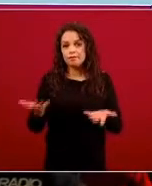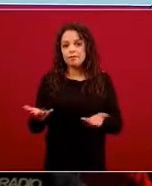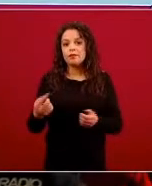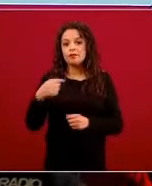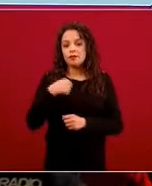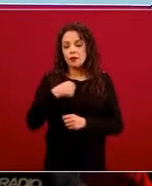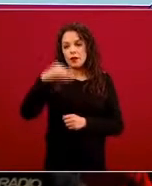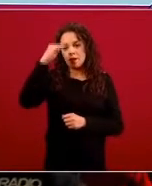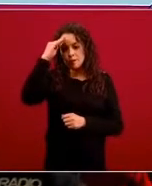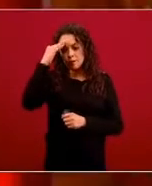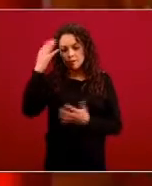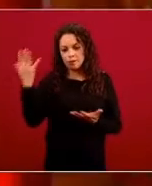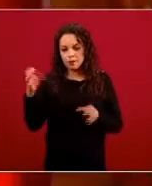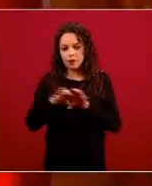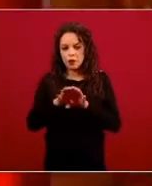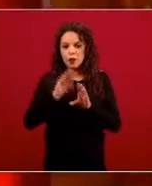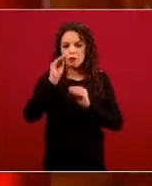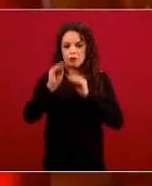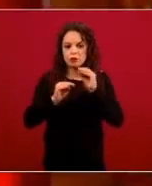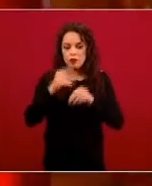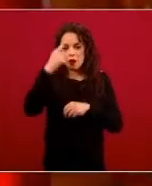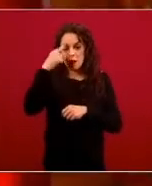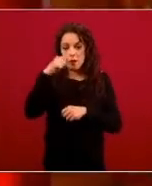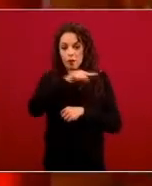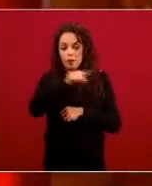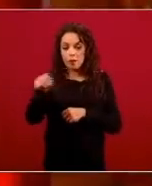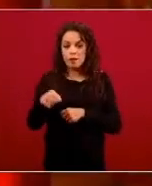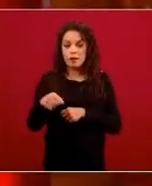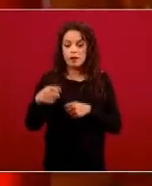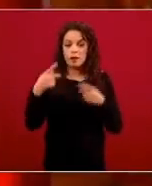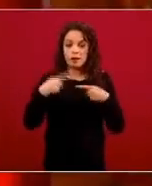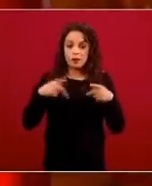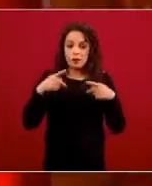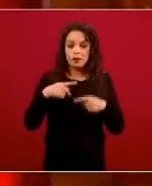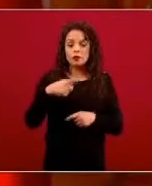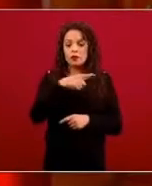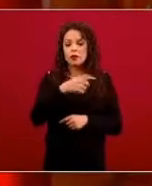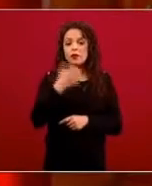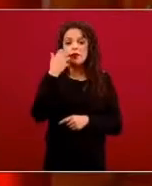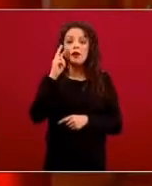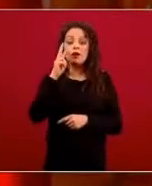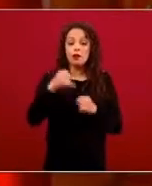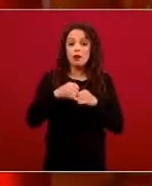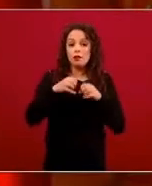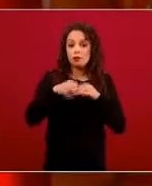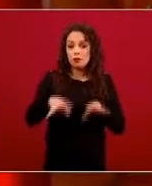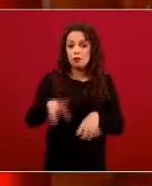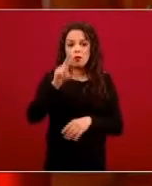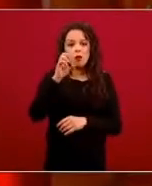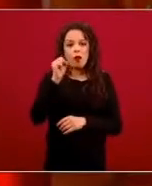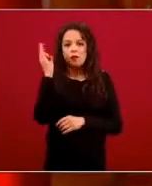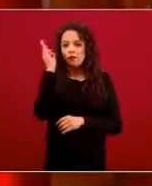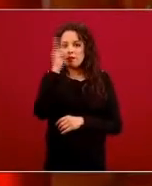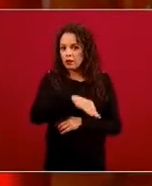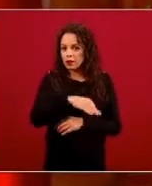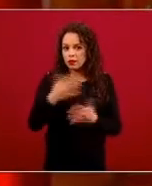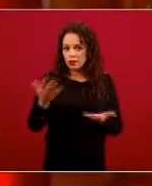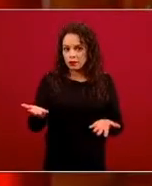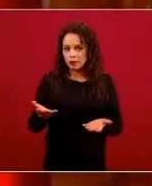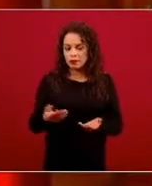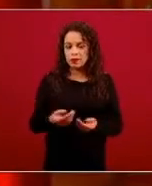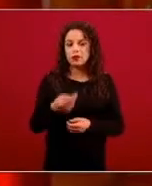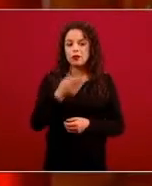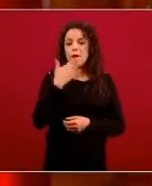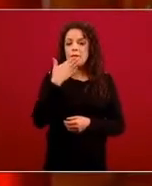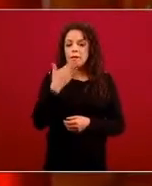We want to make sure that the users of these digital platforms are getting the information that they need. We don't